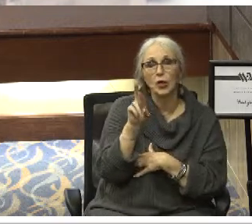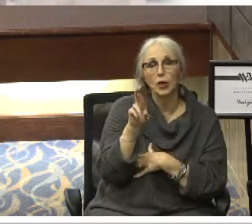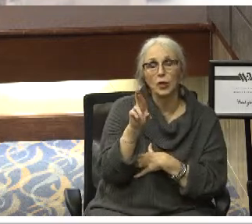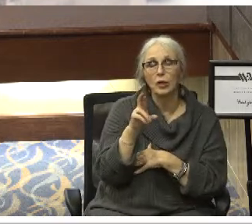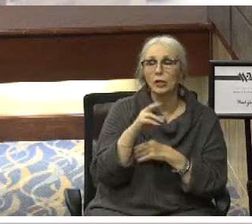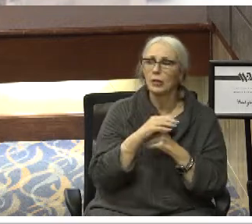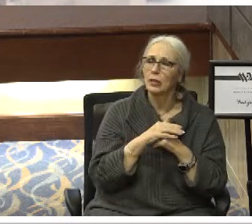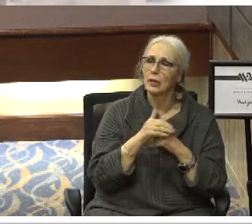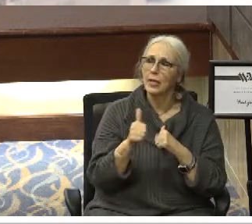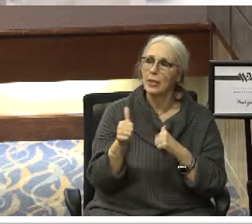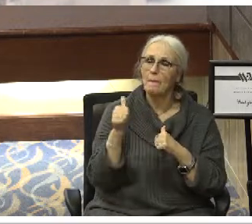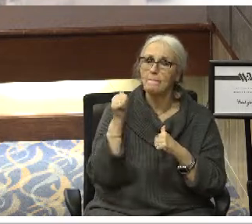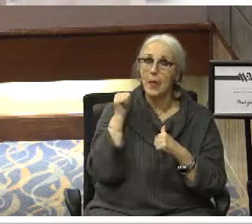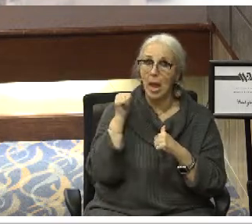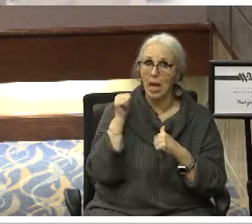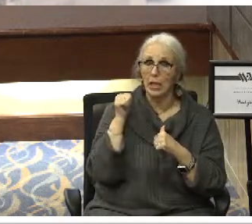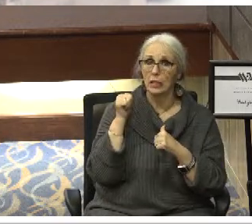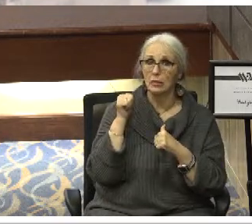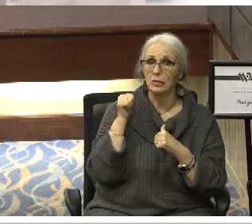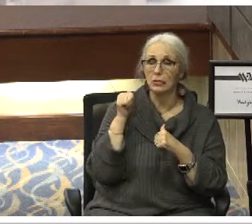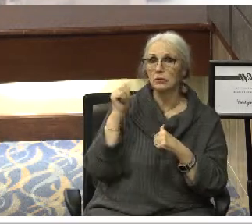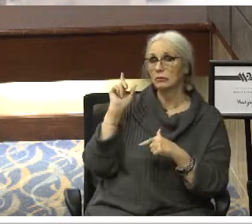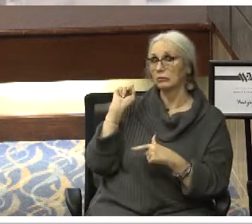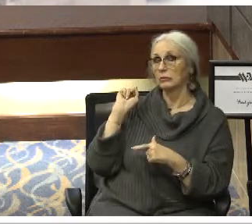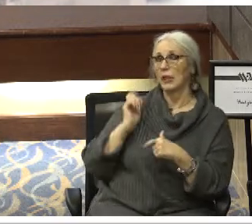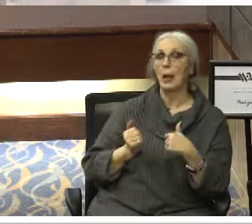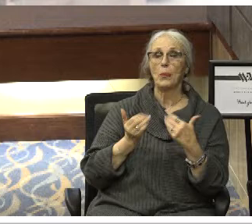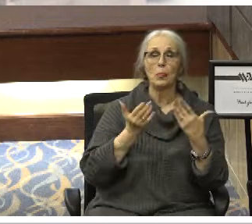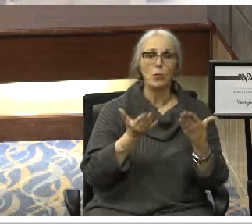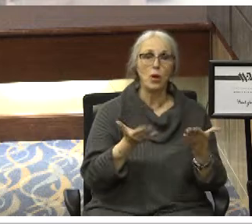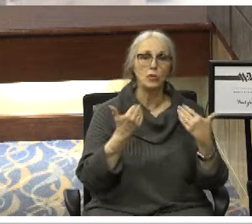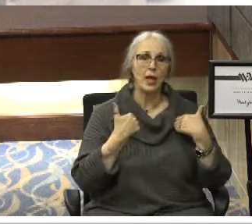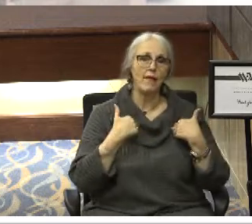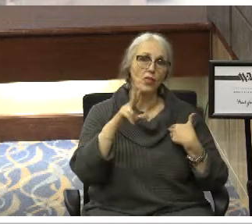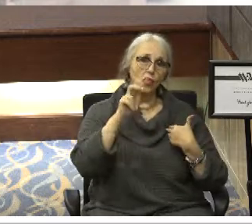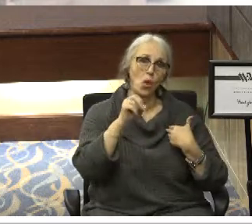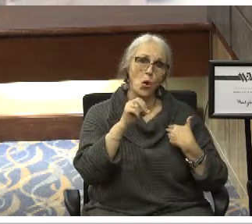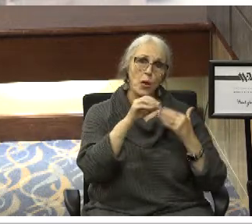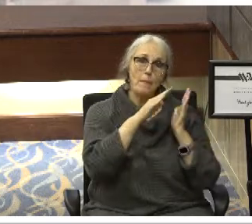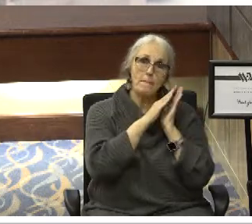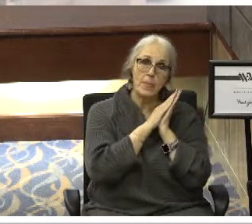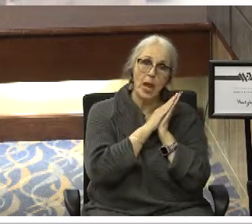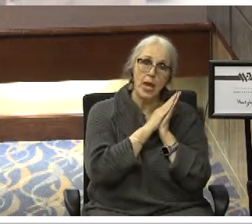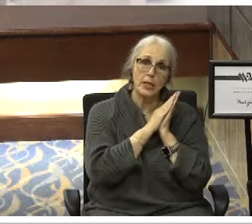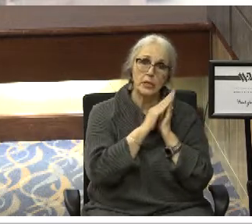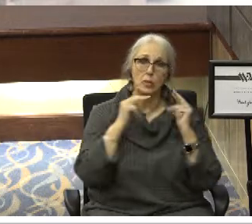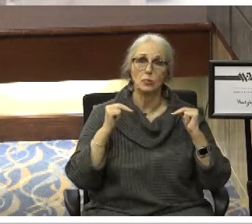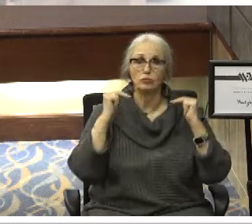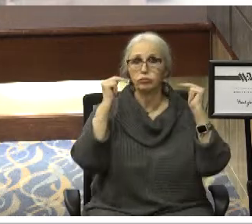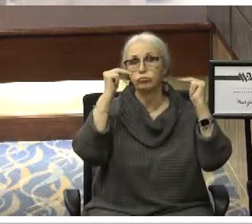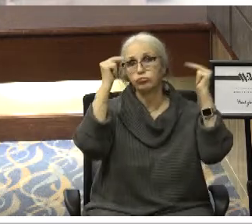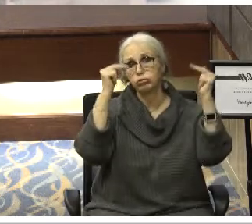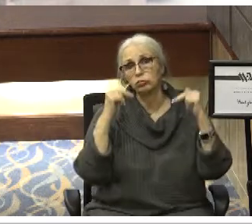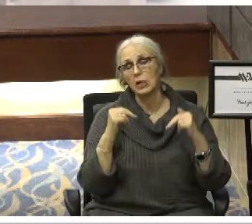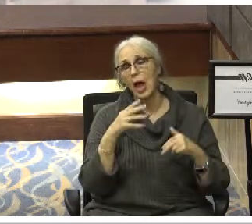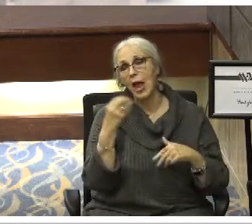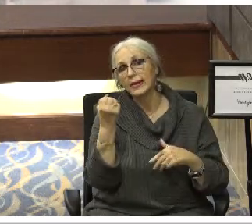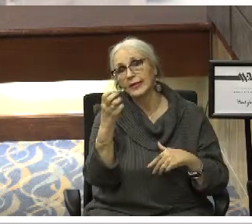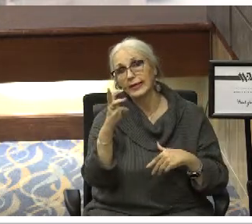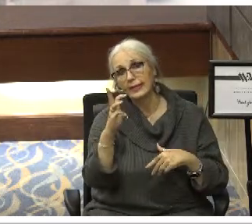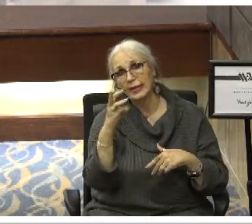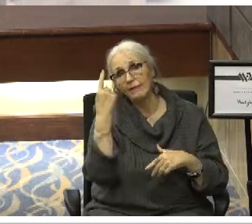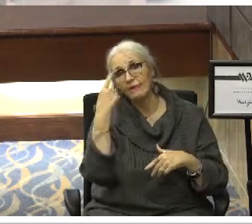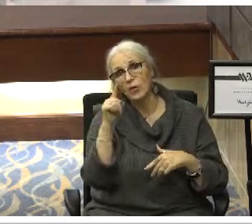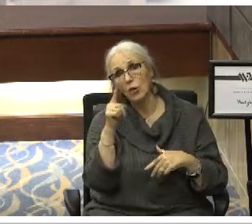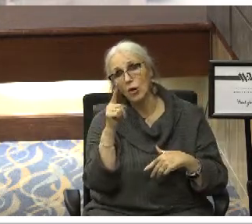is in the back part here. It is proposed to have 30 beds for men, 16